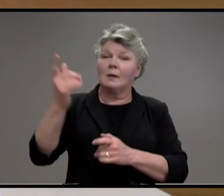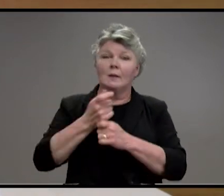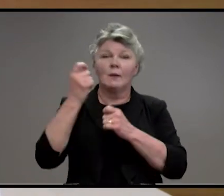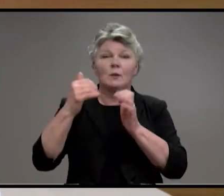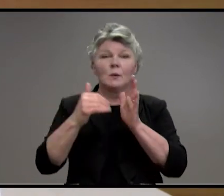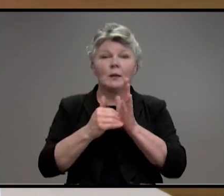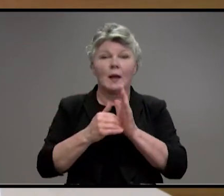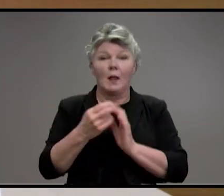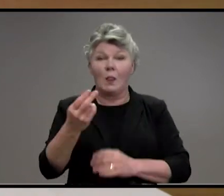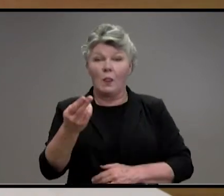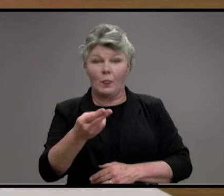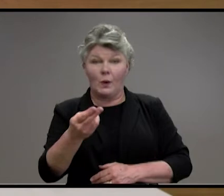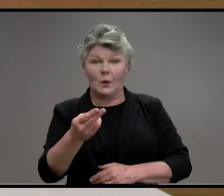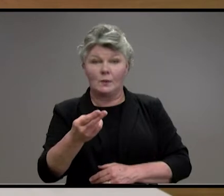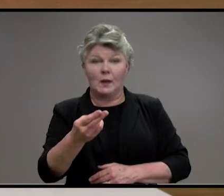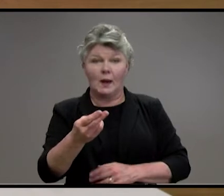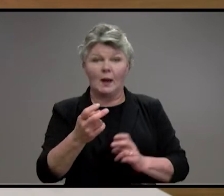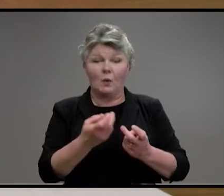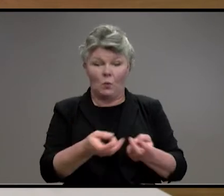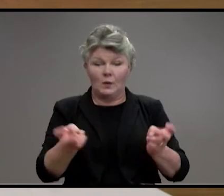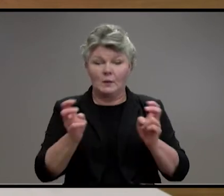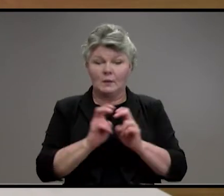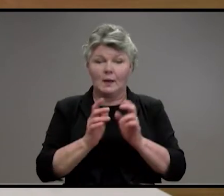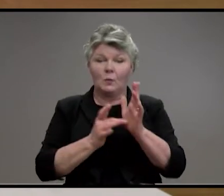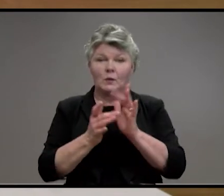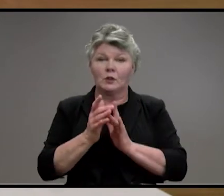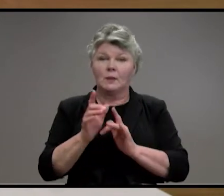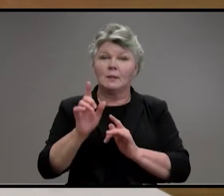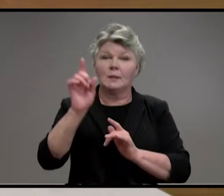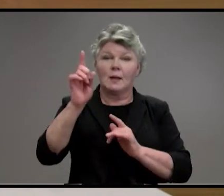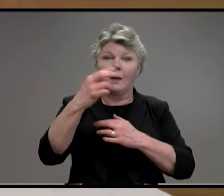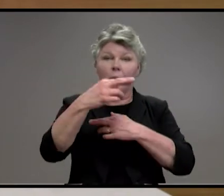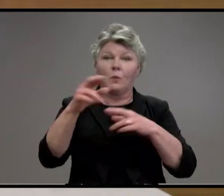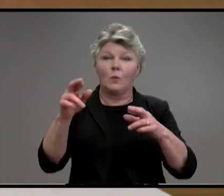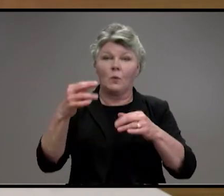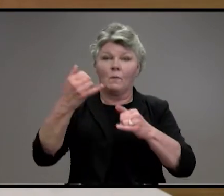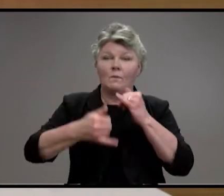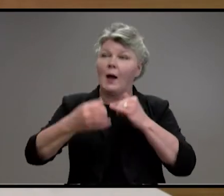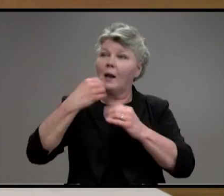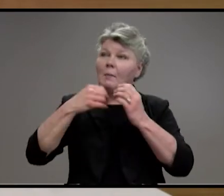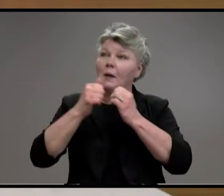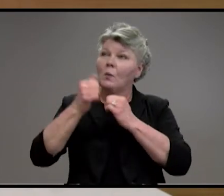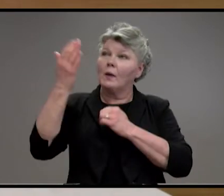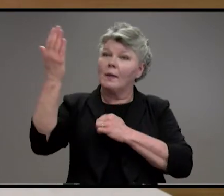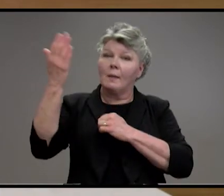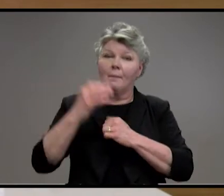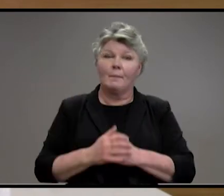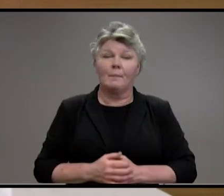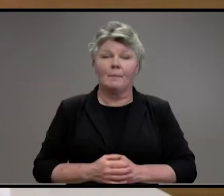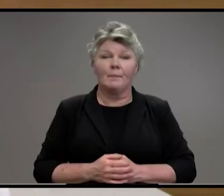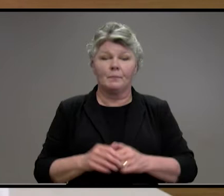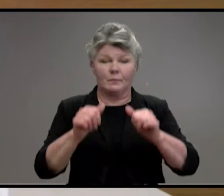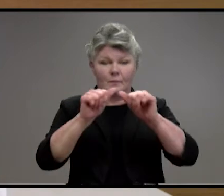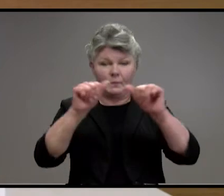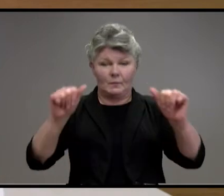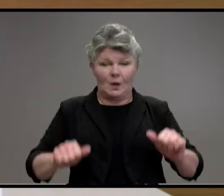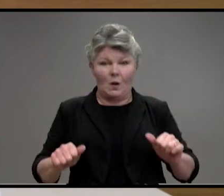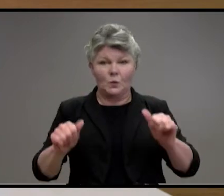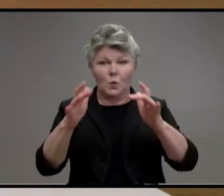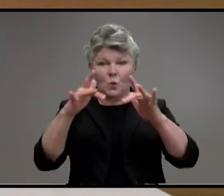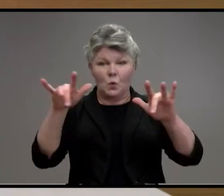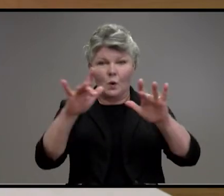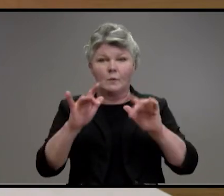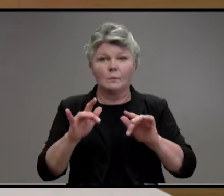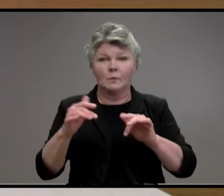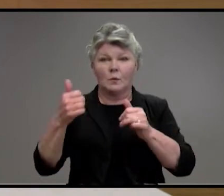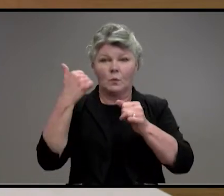On Thursday, we will sit with Jesus in the upper room and eat his final meal with him. Then the altar will be stripped bare as a